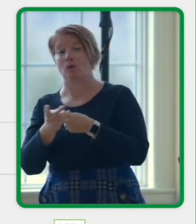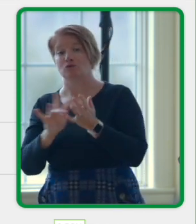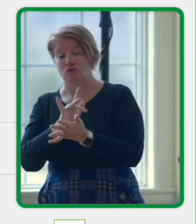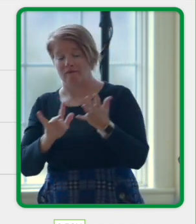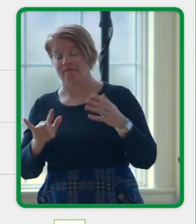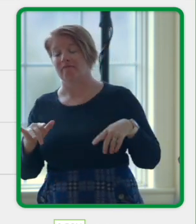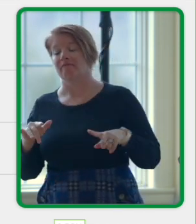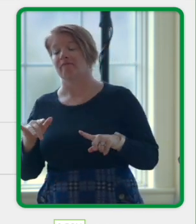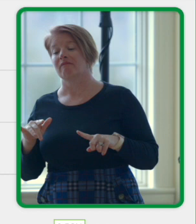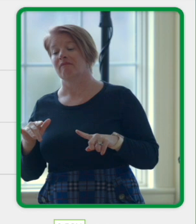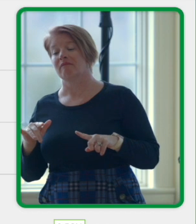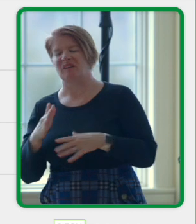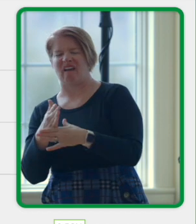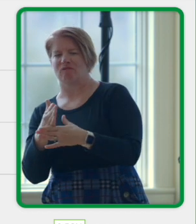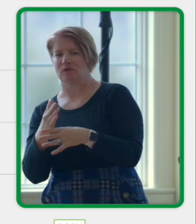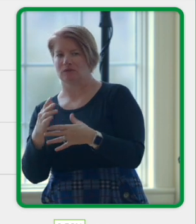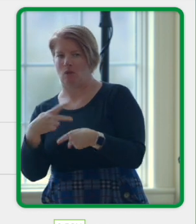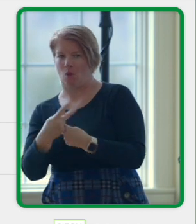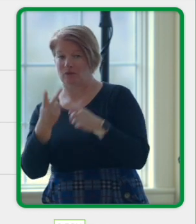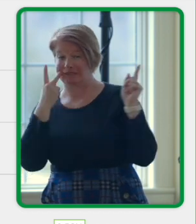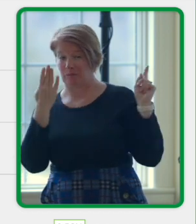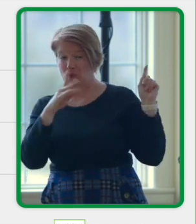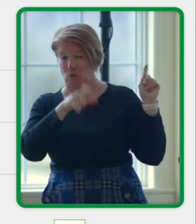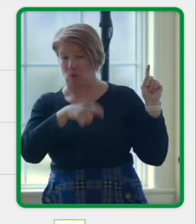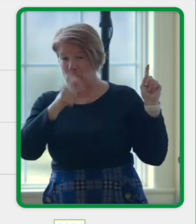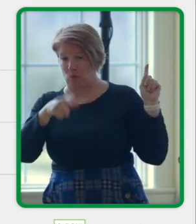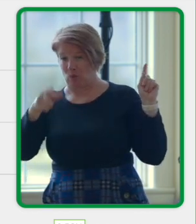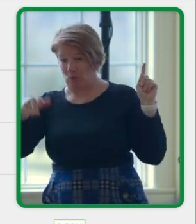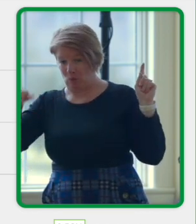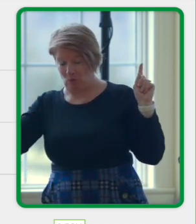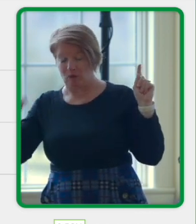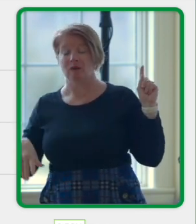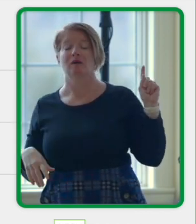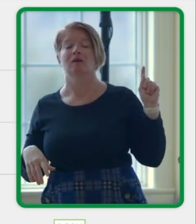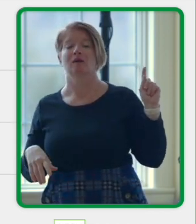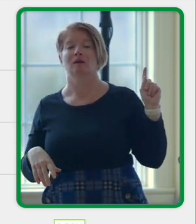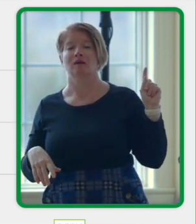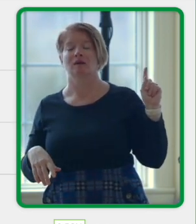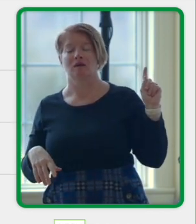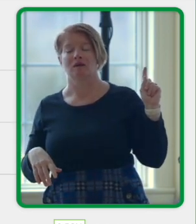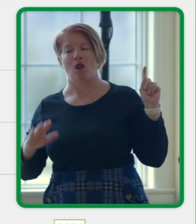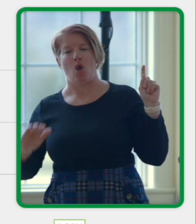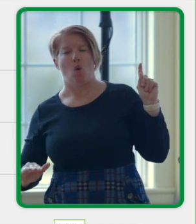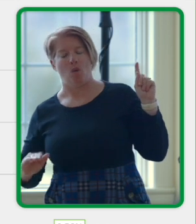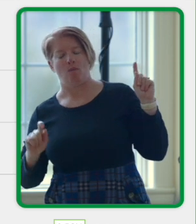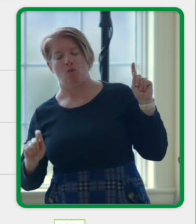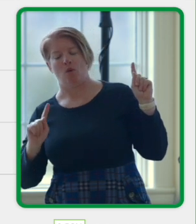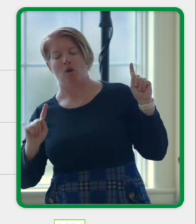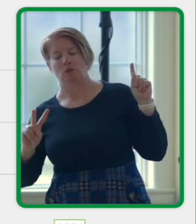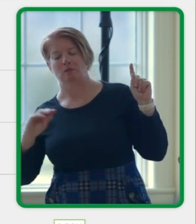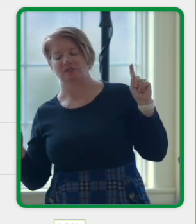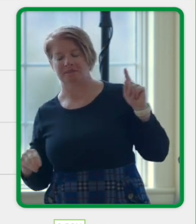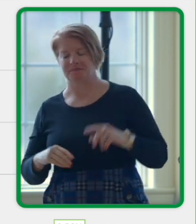a percentage of average loans, shown here in blue, you'll see we are also at a very low